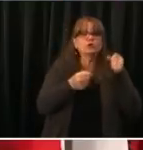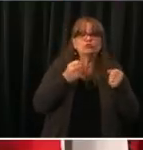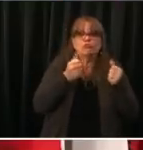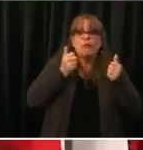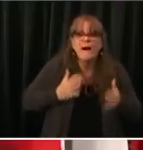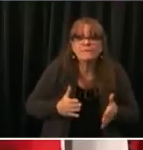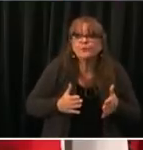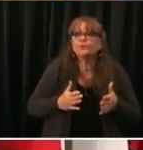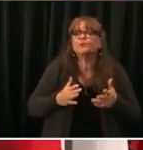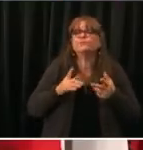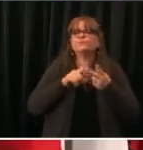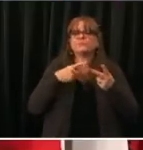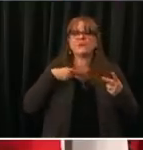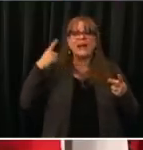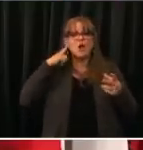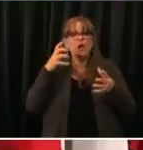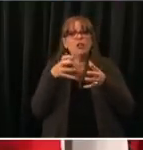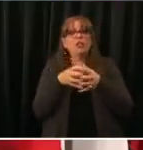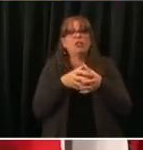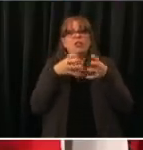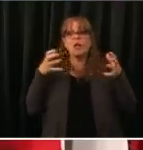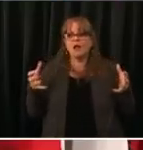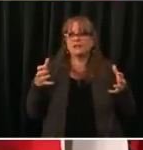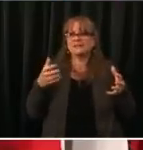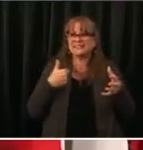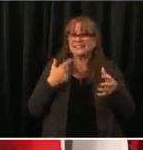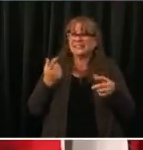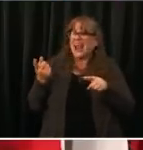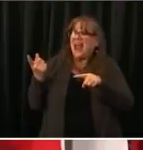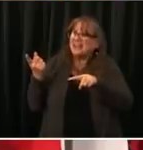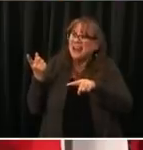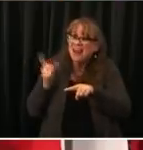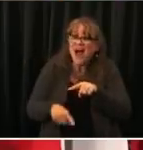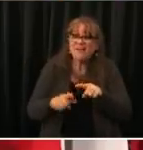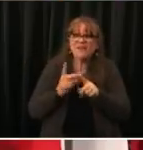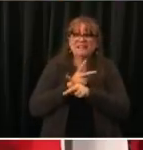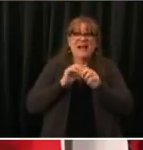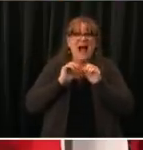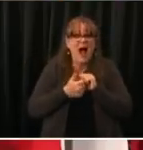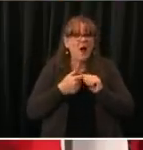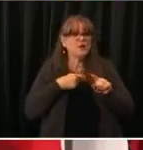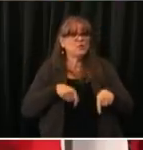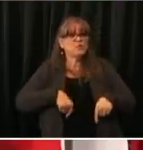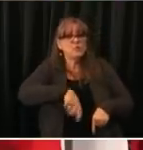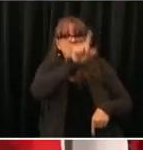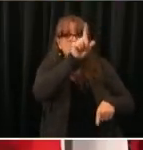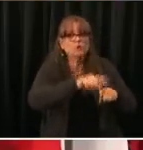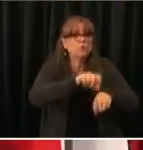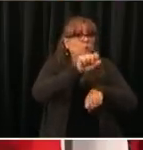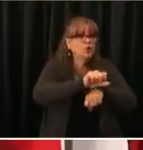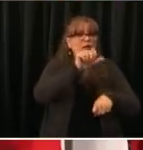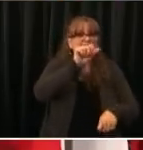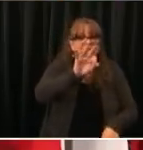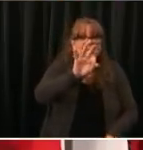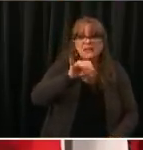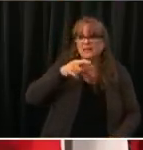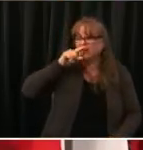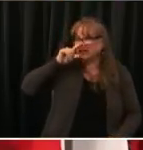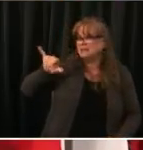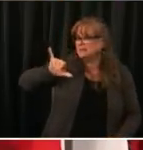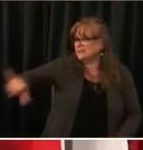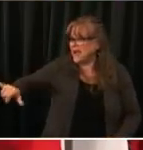I'm having a lot of difficulty figuring out how to continue going into my job if my kids don't have school. And so it is